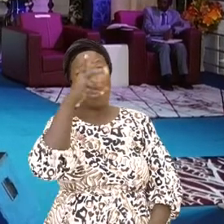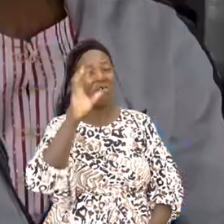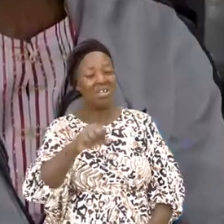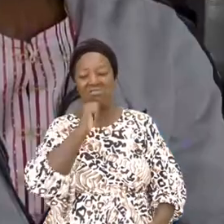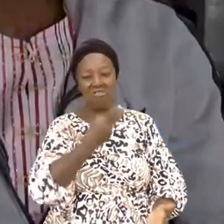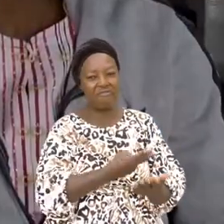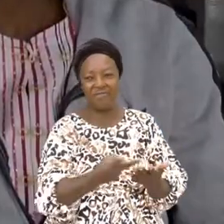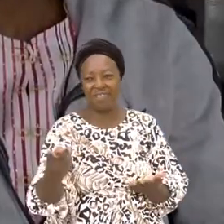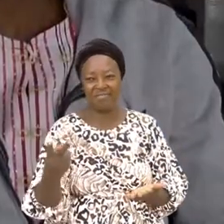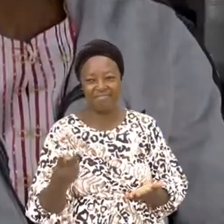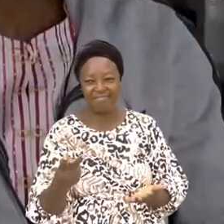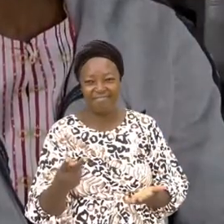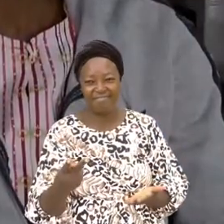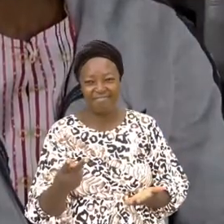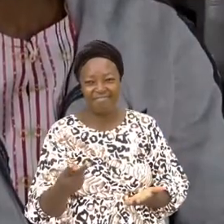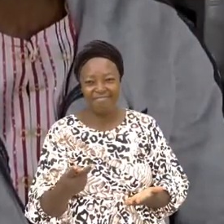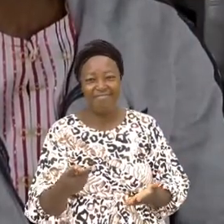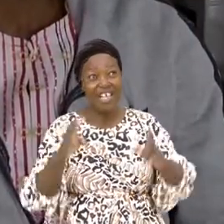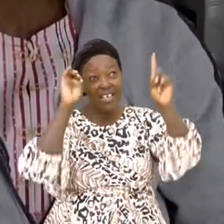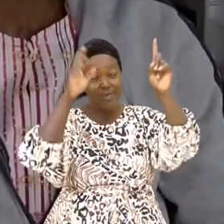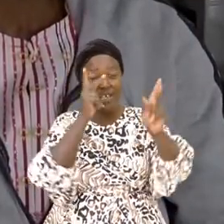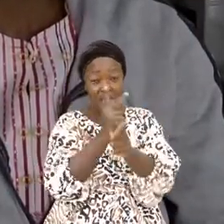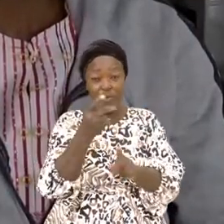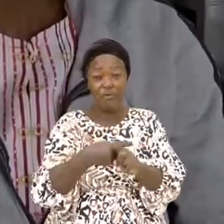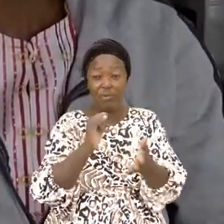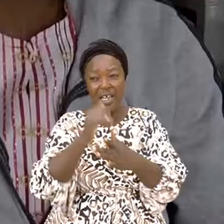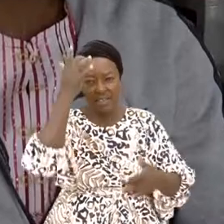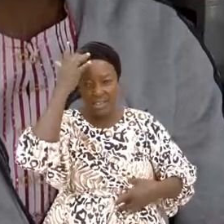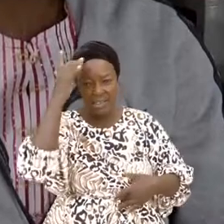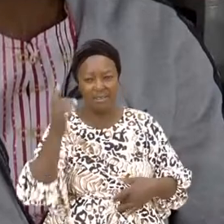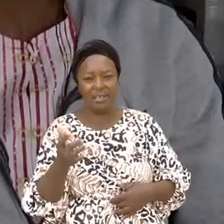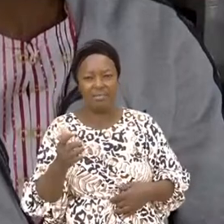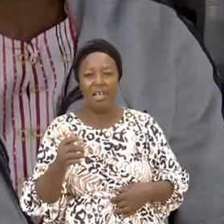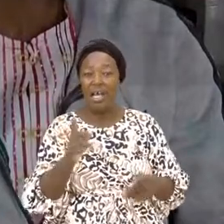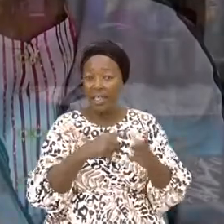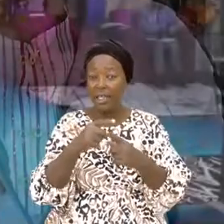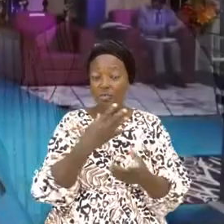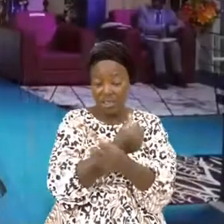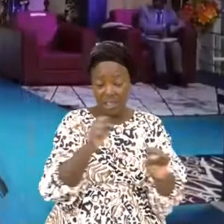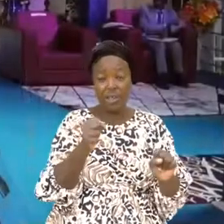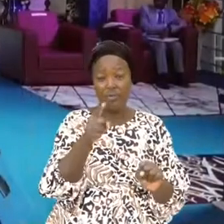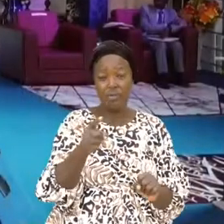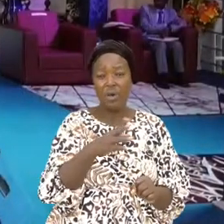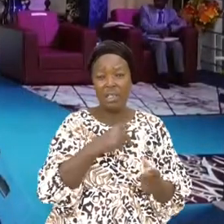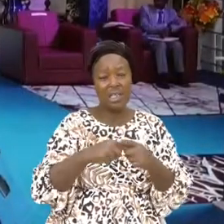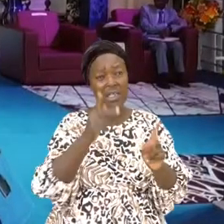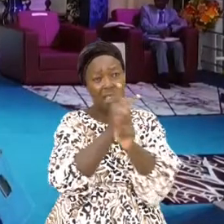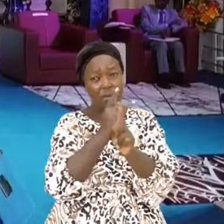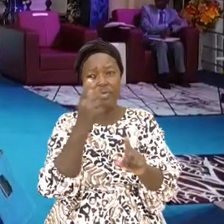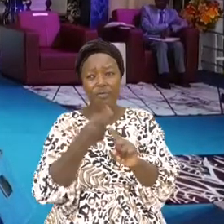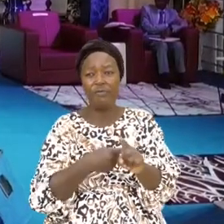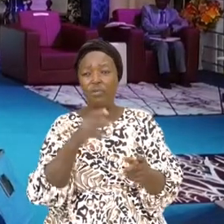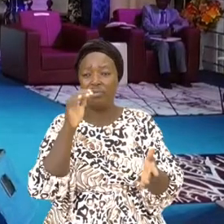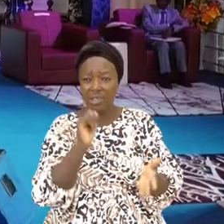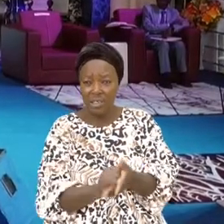fail. He will keep you from that sickness. After he has healed you, he'll keep you from